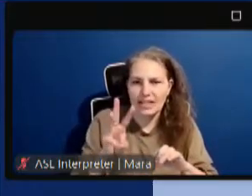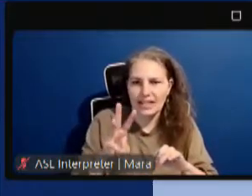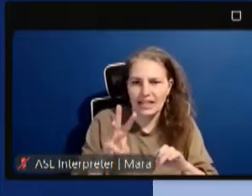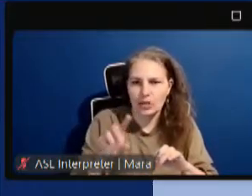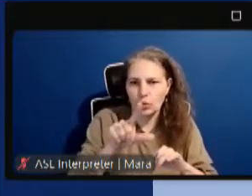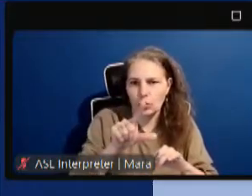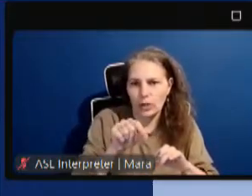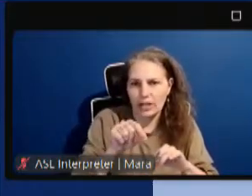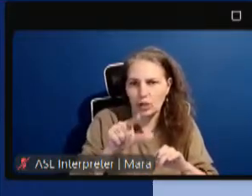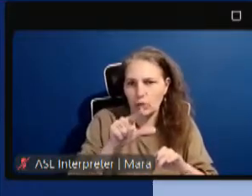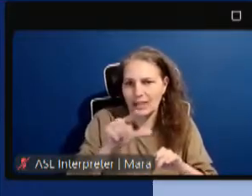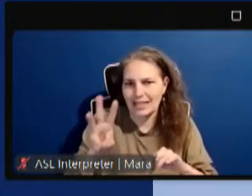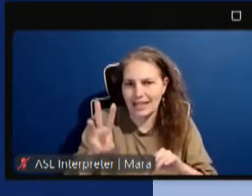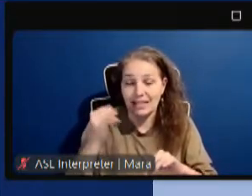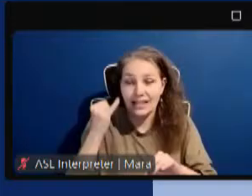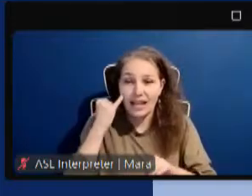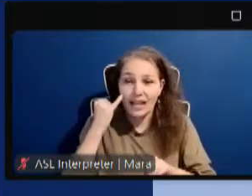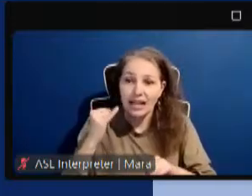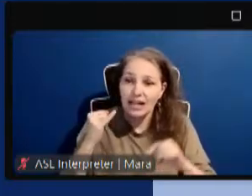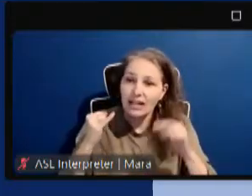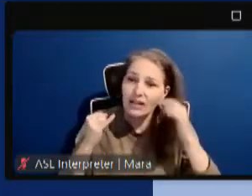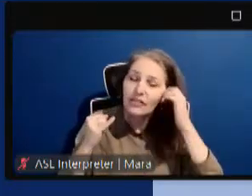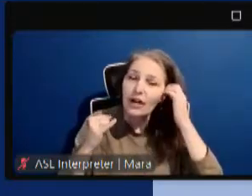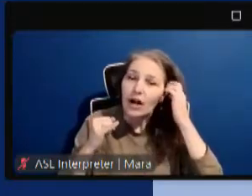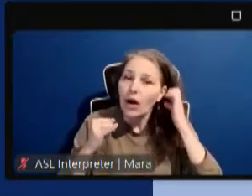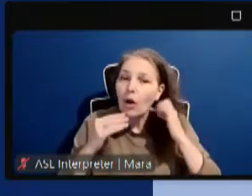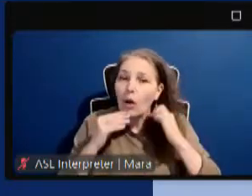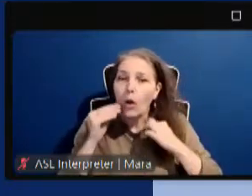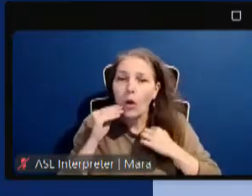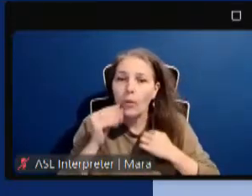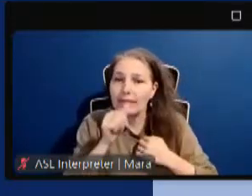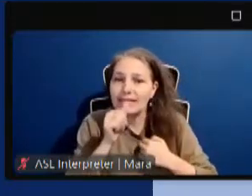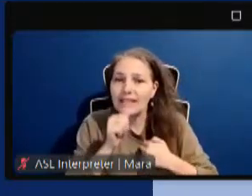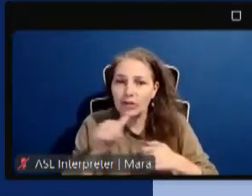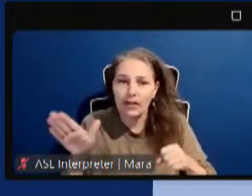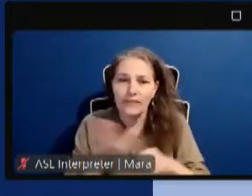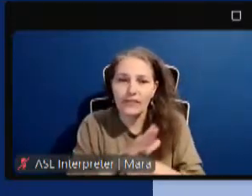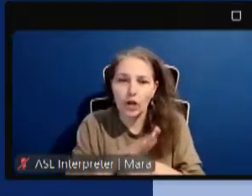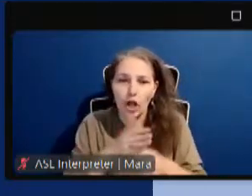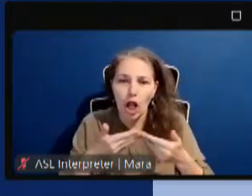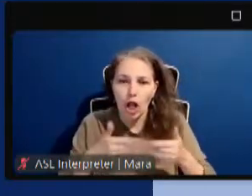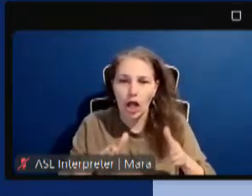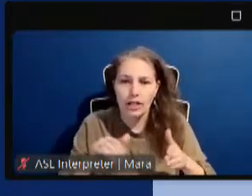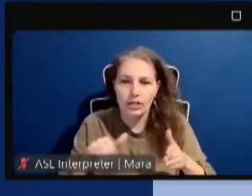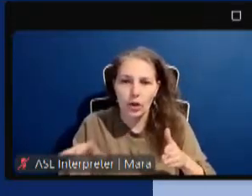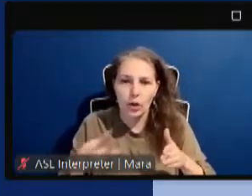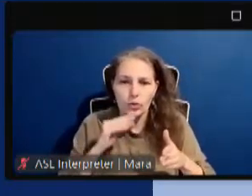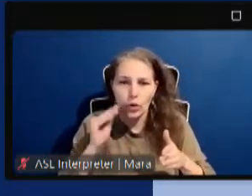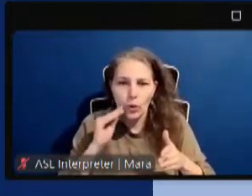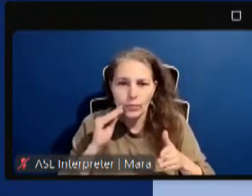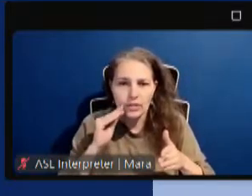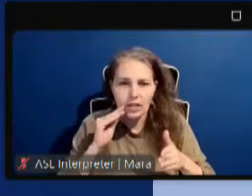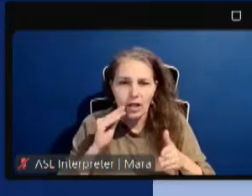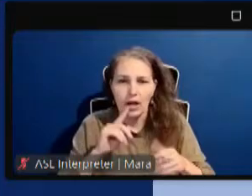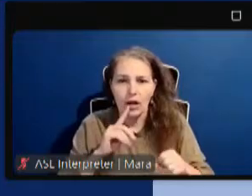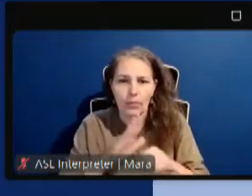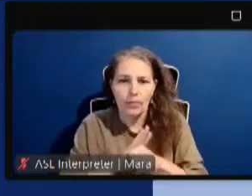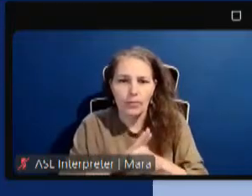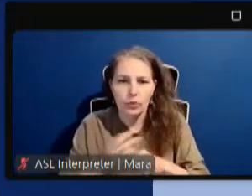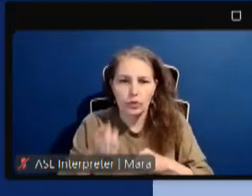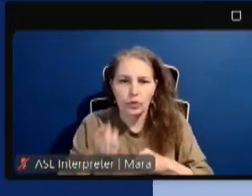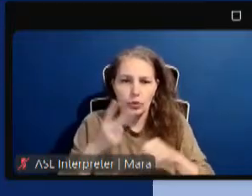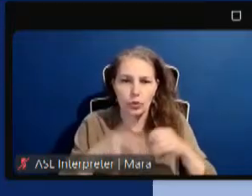those homes that suffered a total loss, those homes are guaranteed 2 additional extensions on their